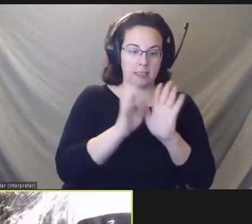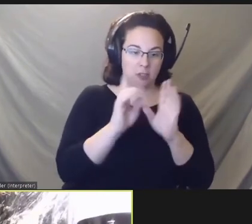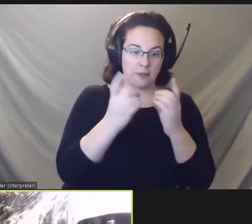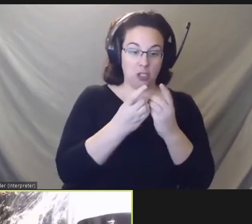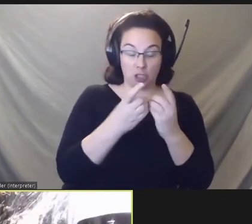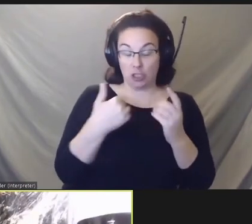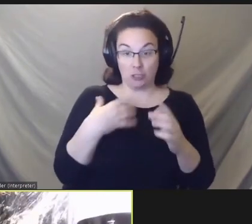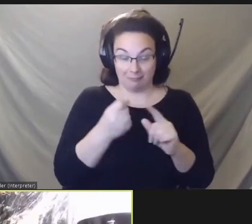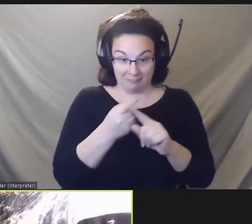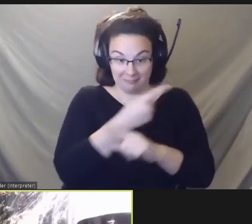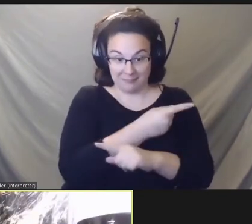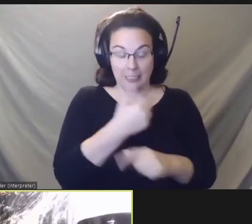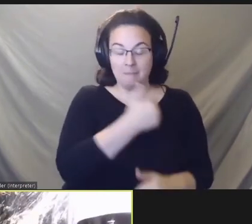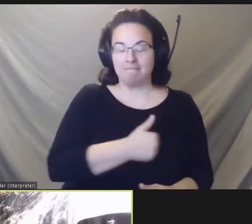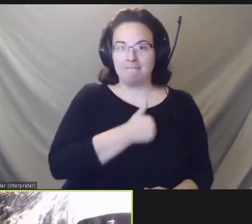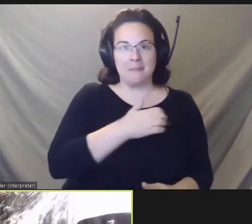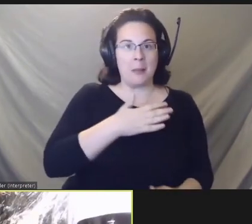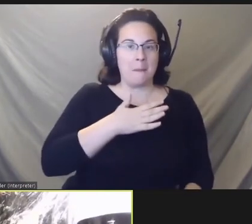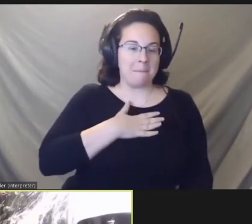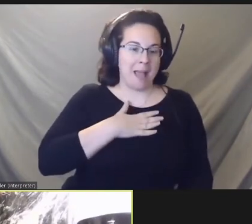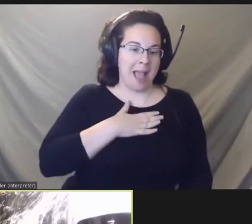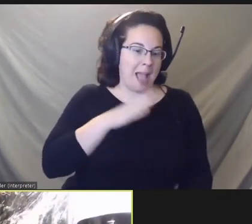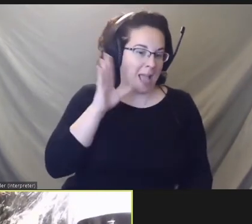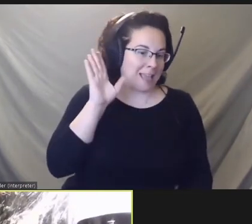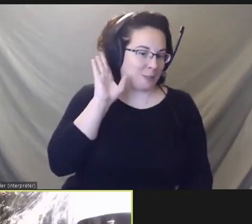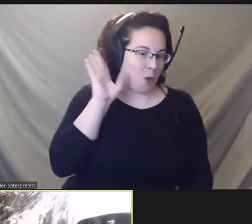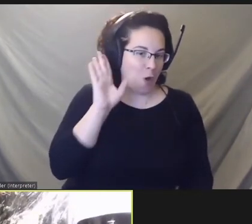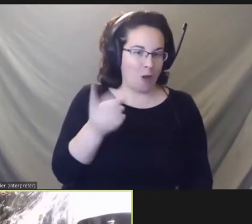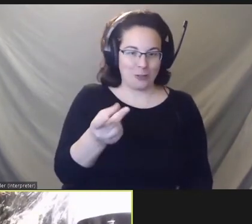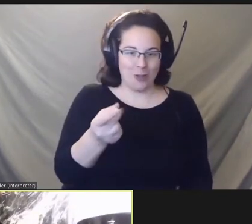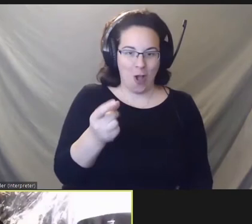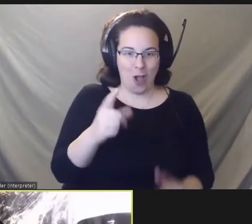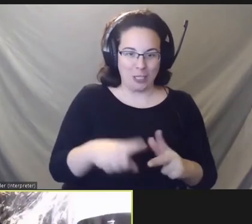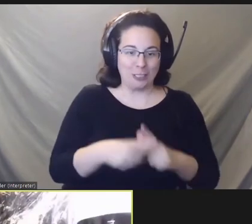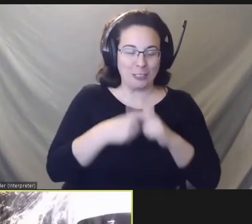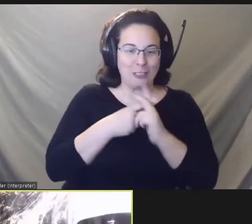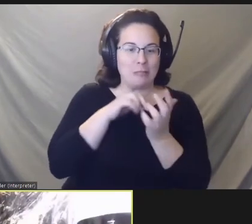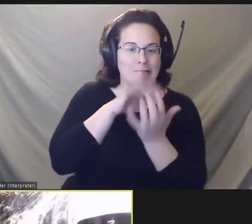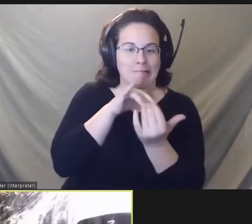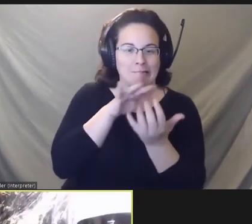note, I apologize if my dog starts whining. He's not happy that I shut him out of the room.